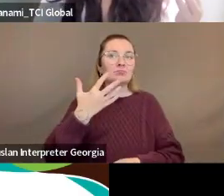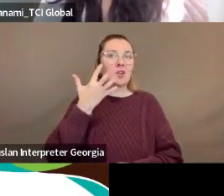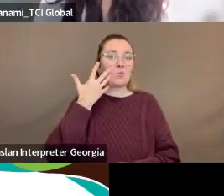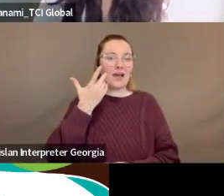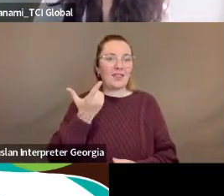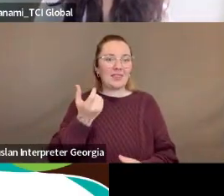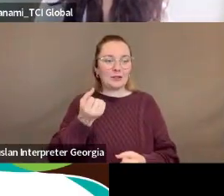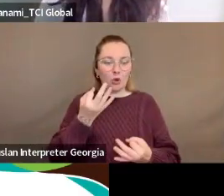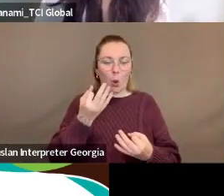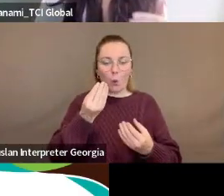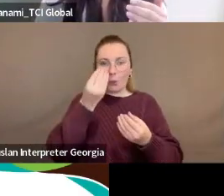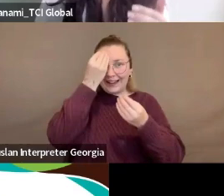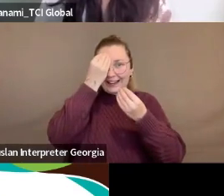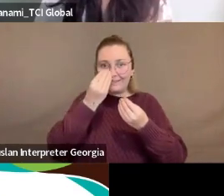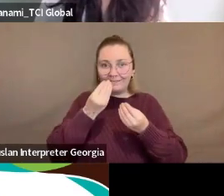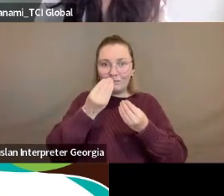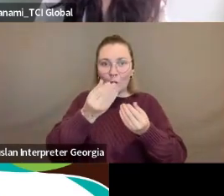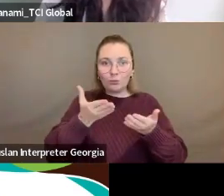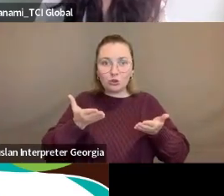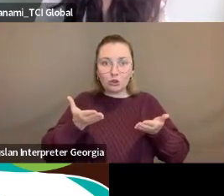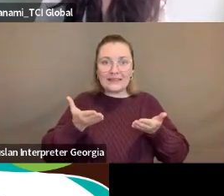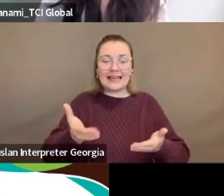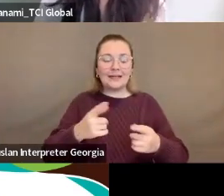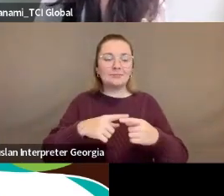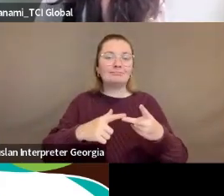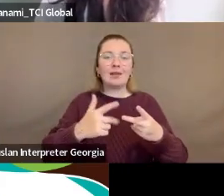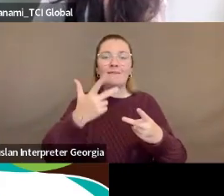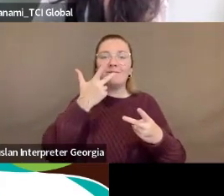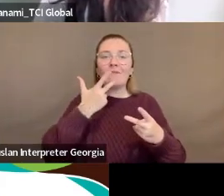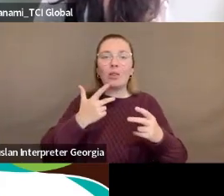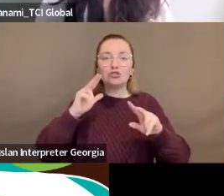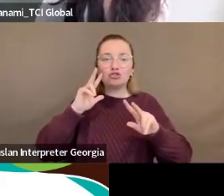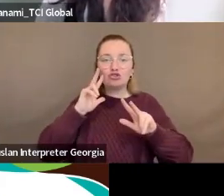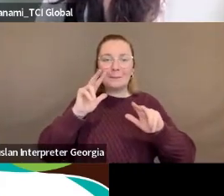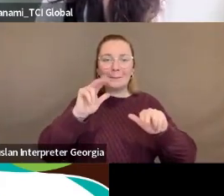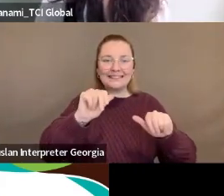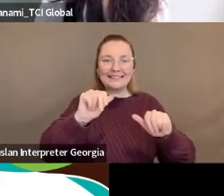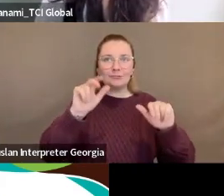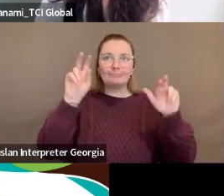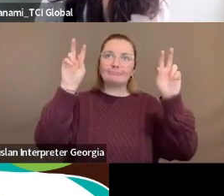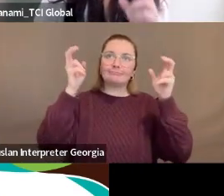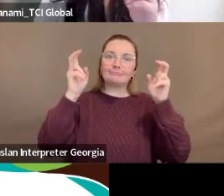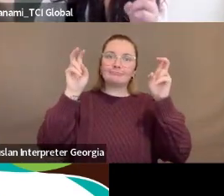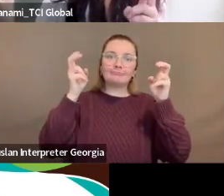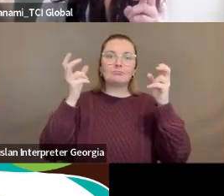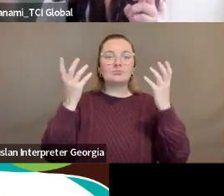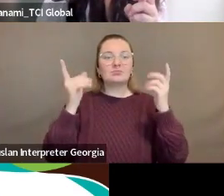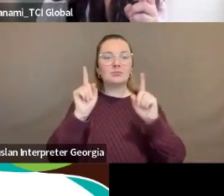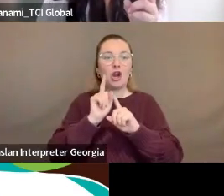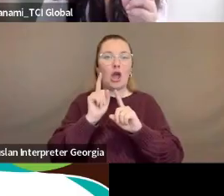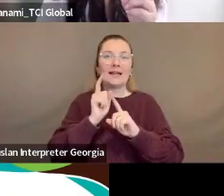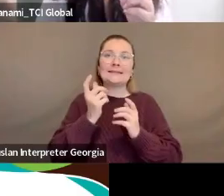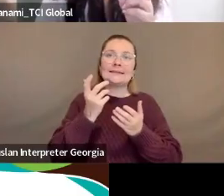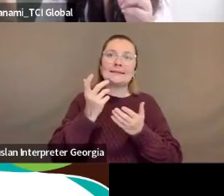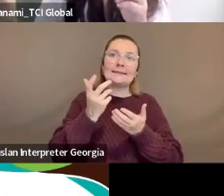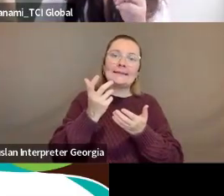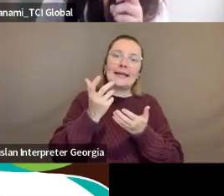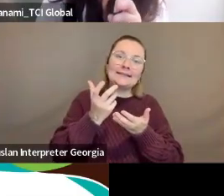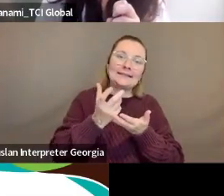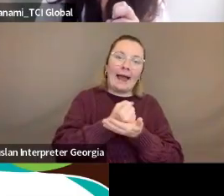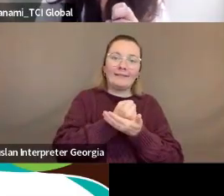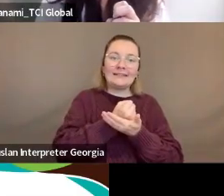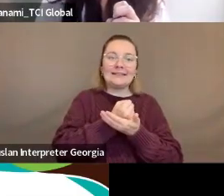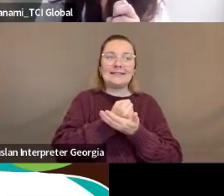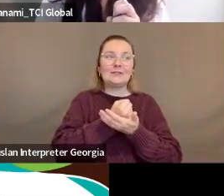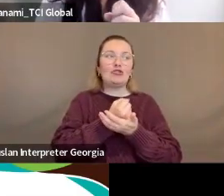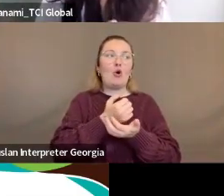no informed consent, when there's forced treatment under the guise of safety,